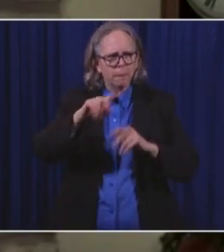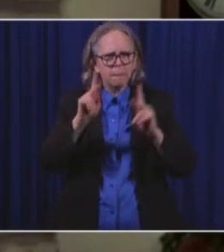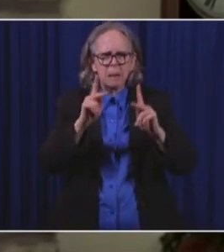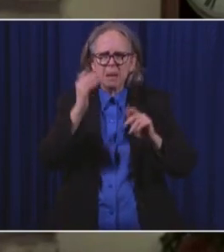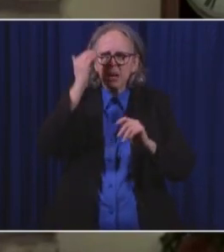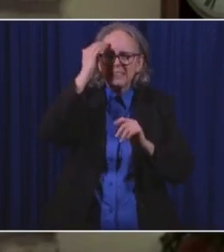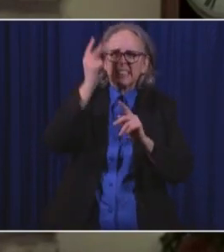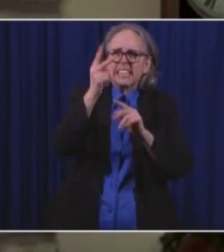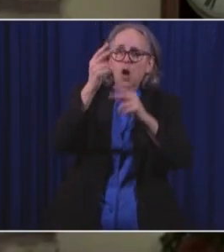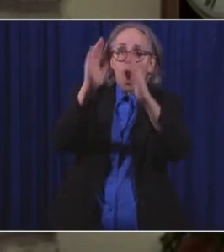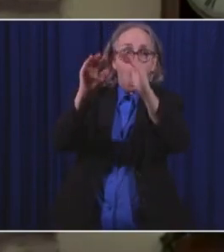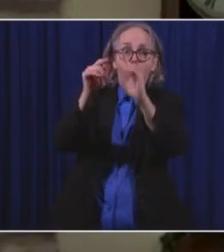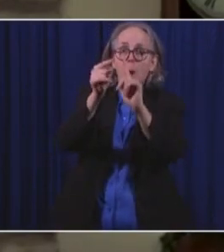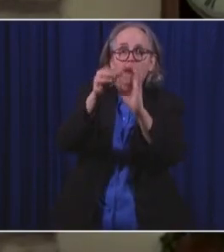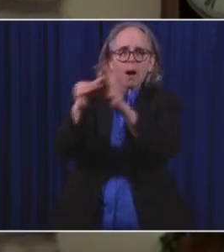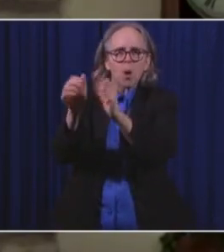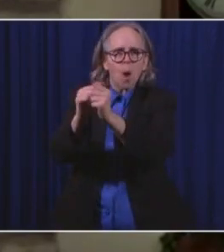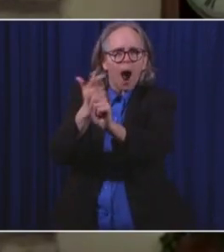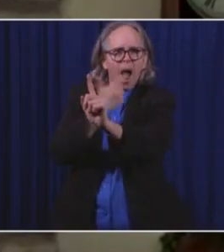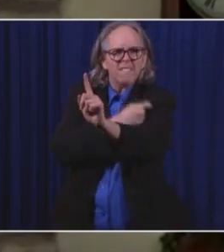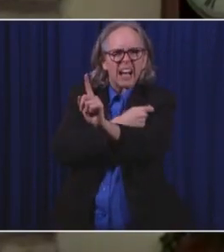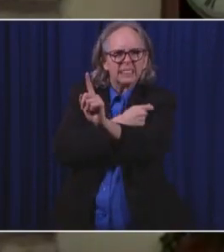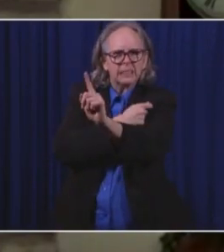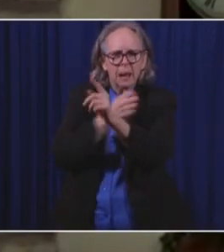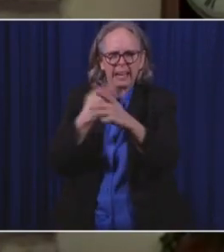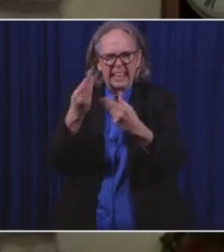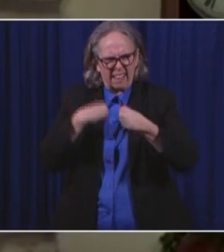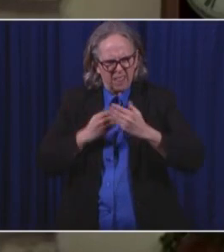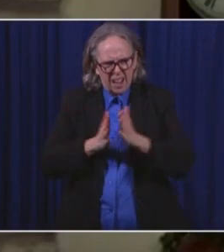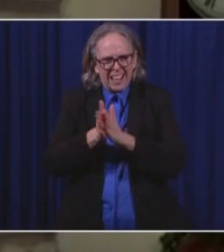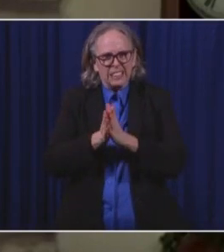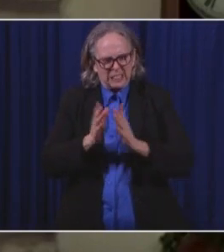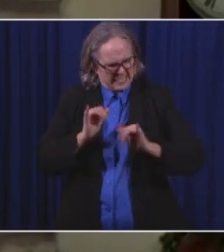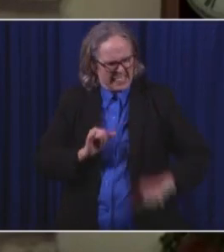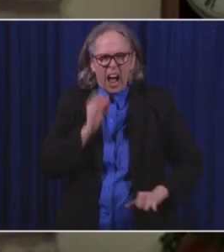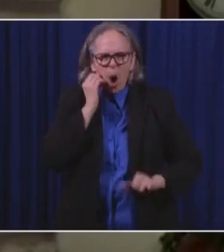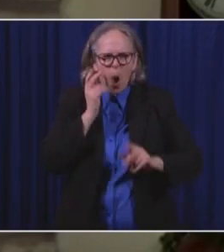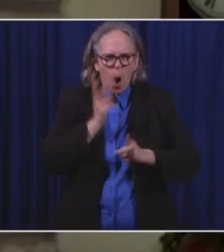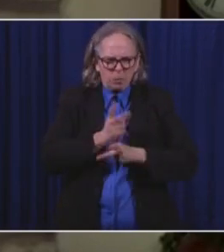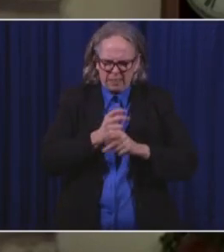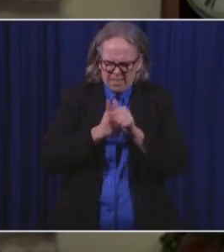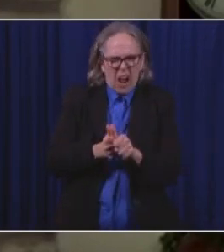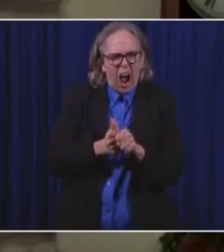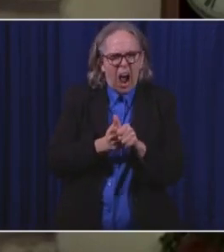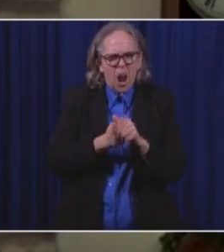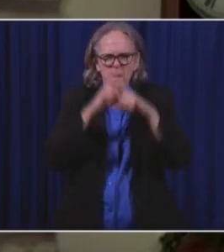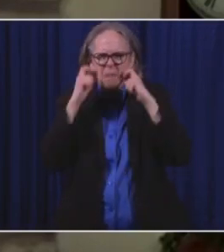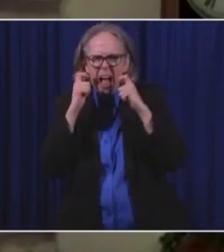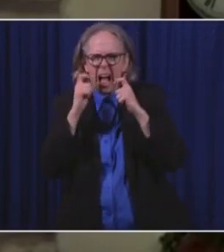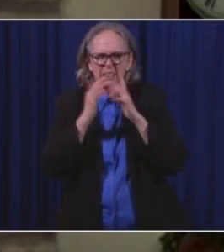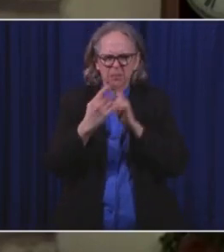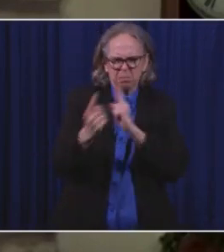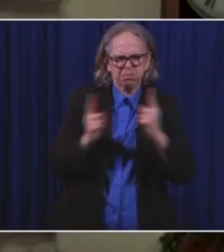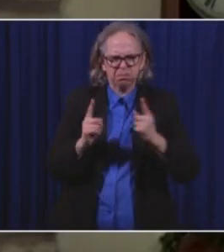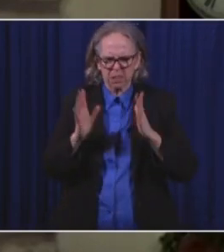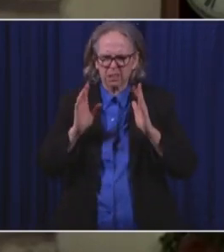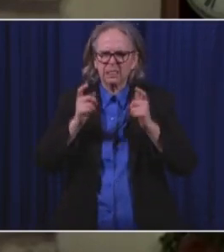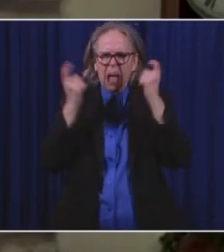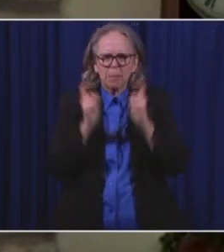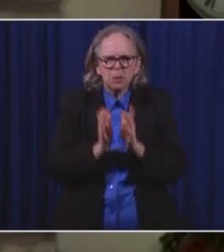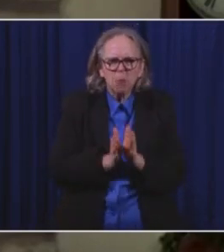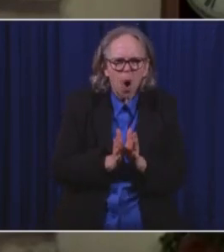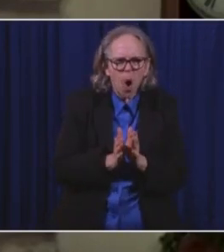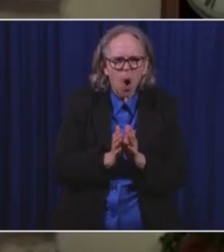going to enjoy Christmas, we're going to celebrate, but we're not going to celebrate the same way because we want to be here for the next